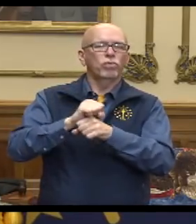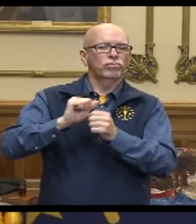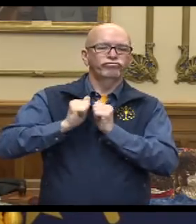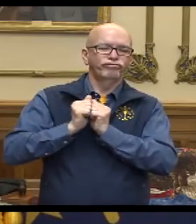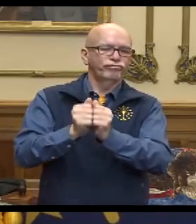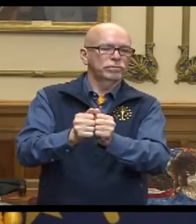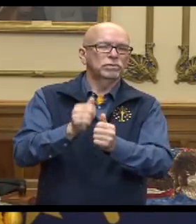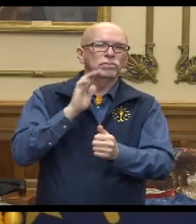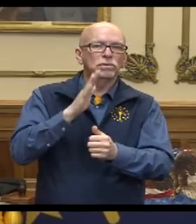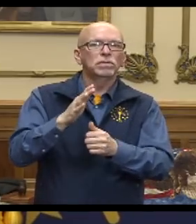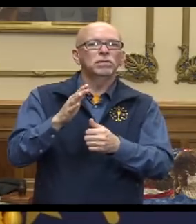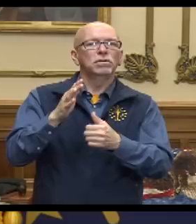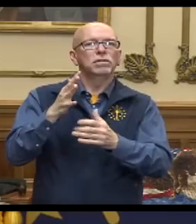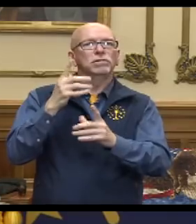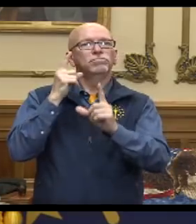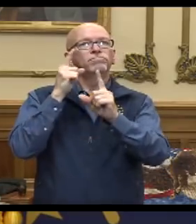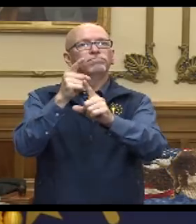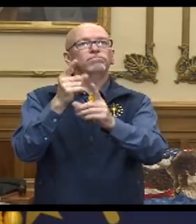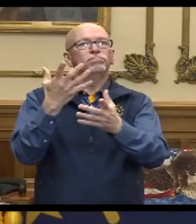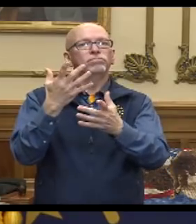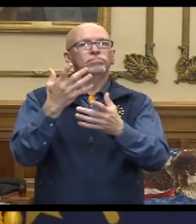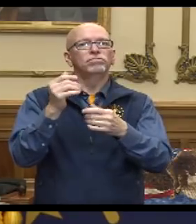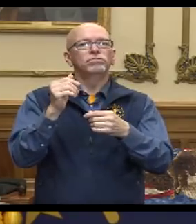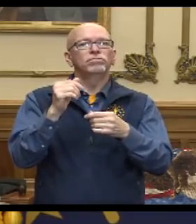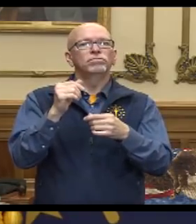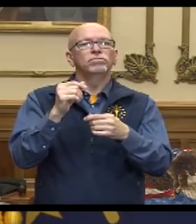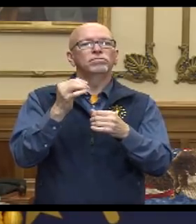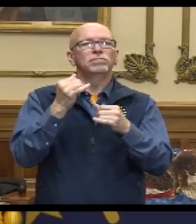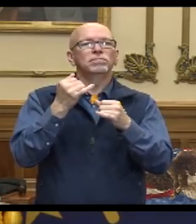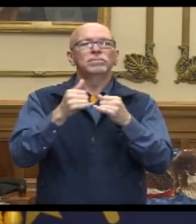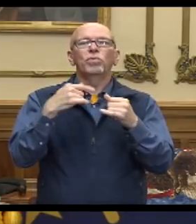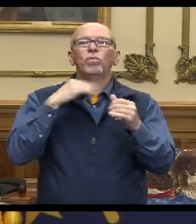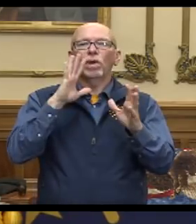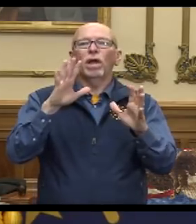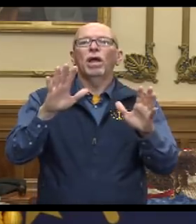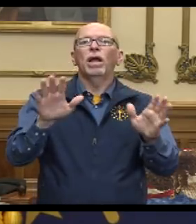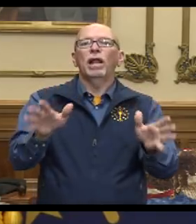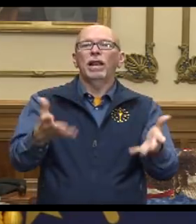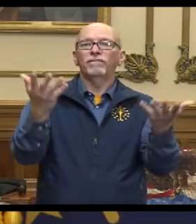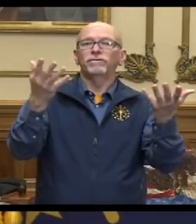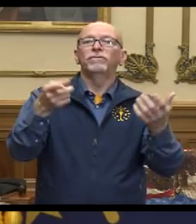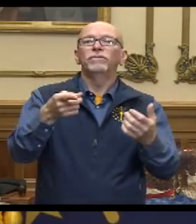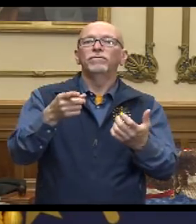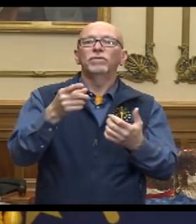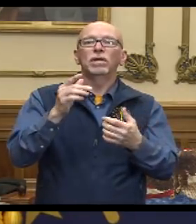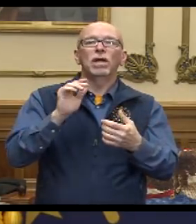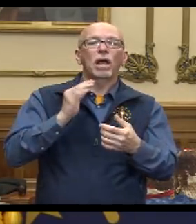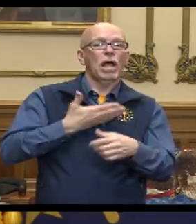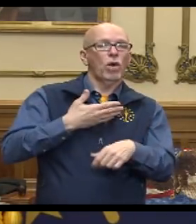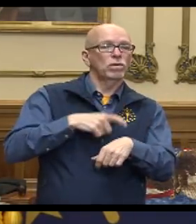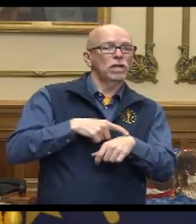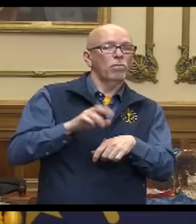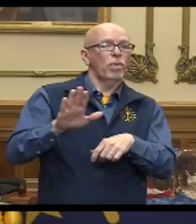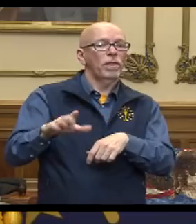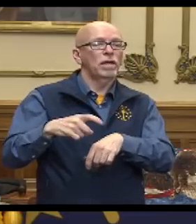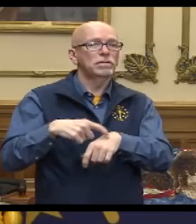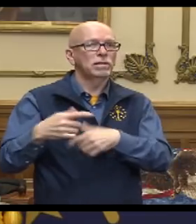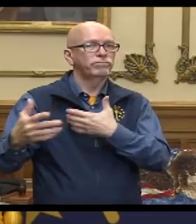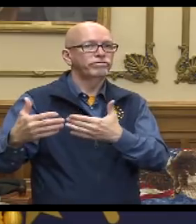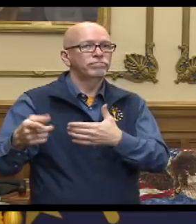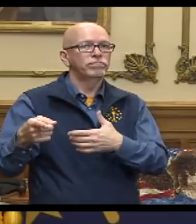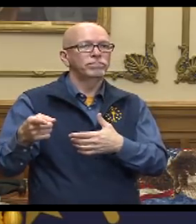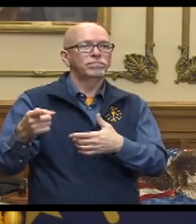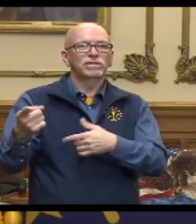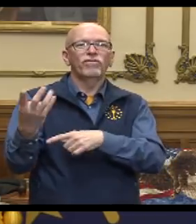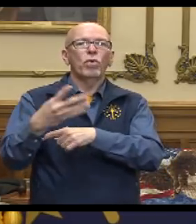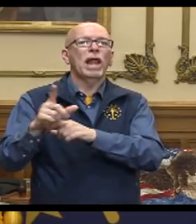here toward the end of that lift, whether it's on our timeline or theirs, which is 4